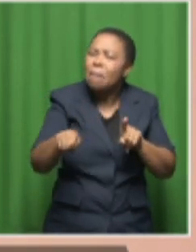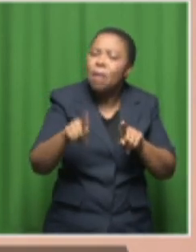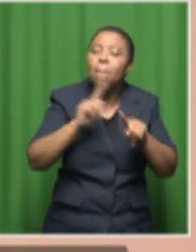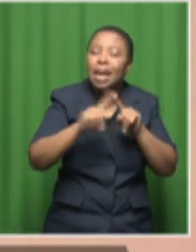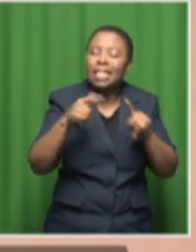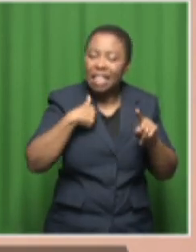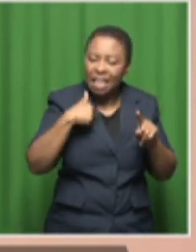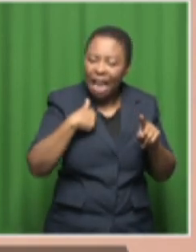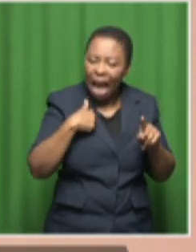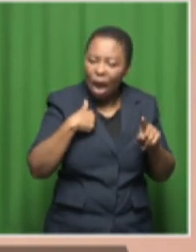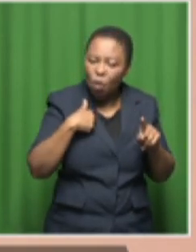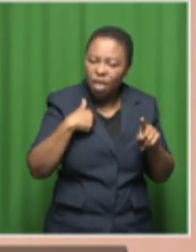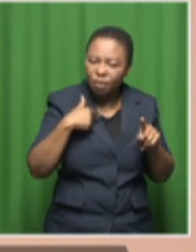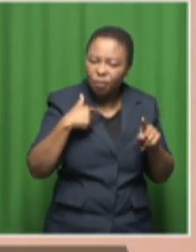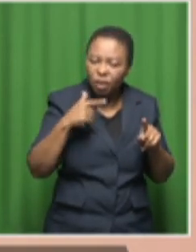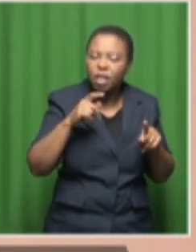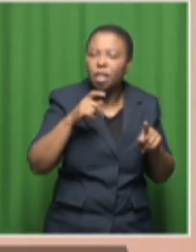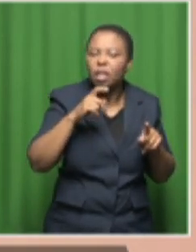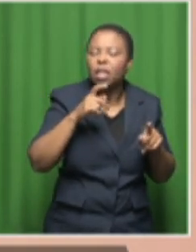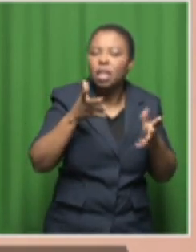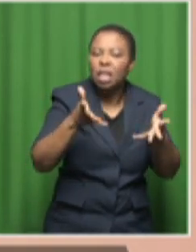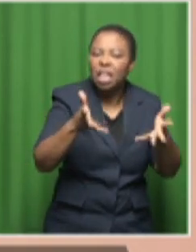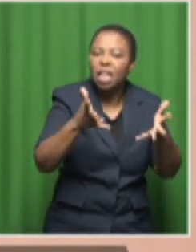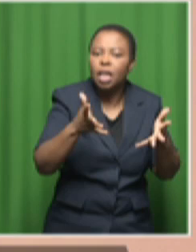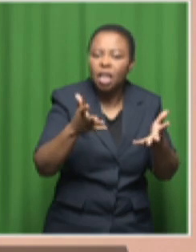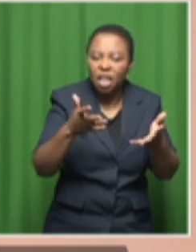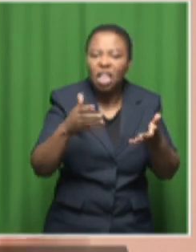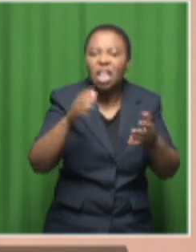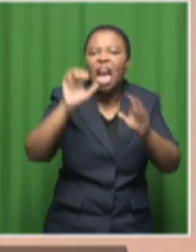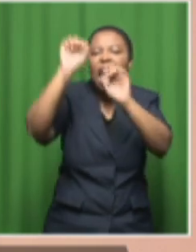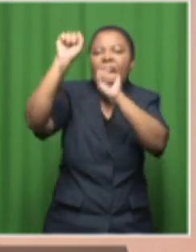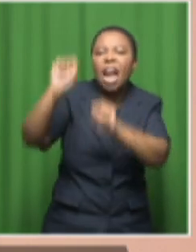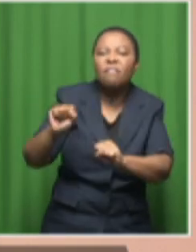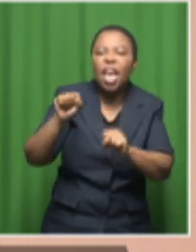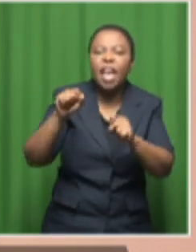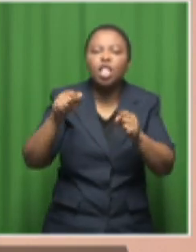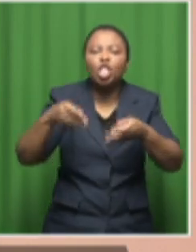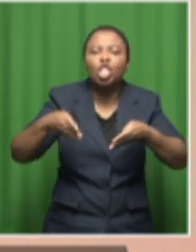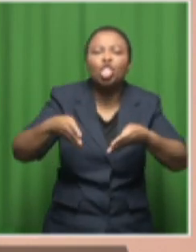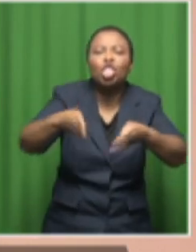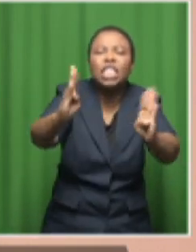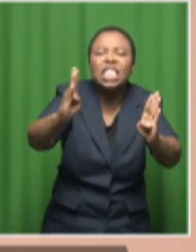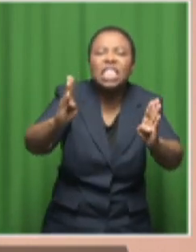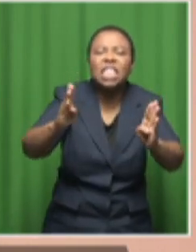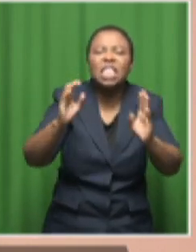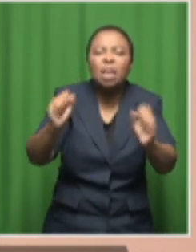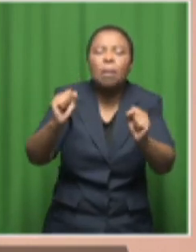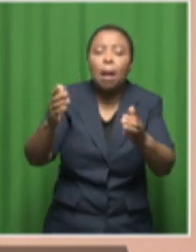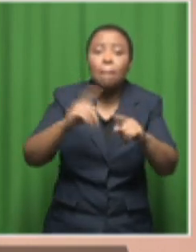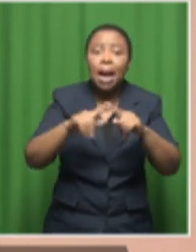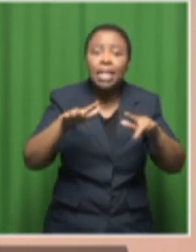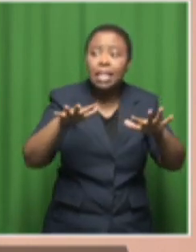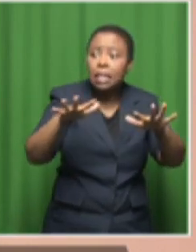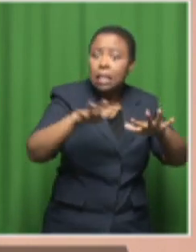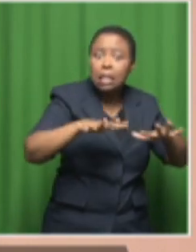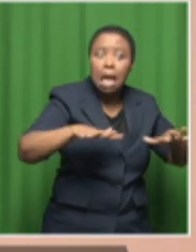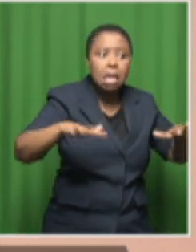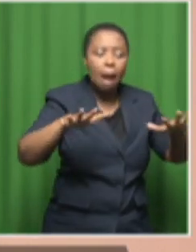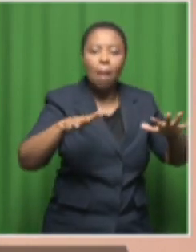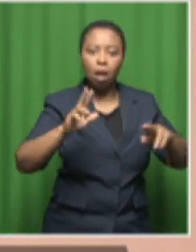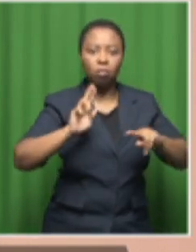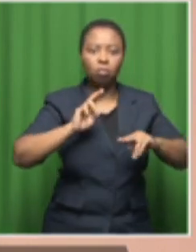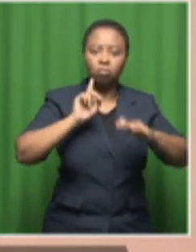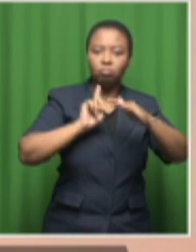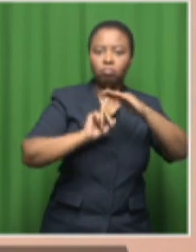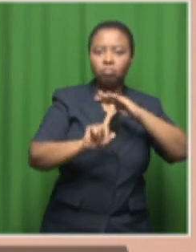used to be served in the caravans on the street, but not in that setup where it's just a sit-in for